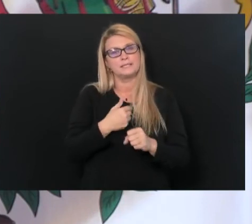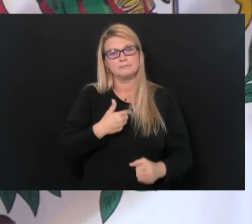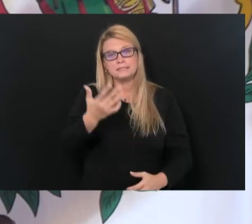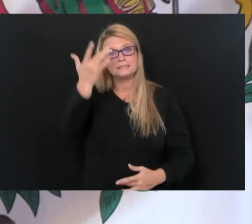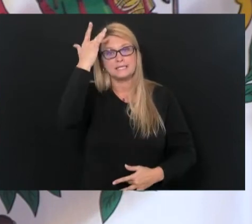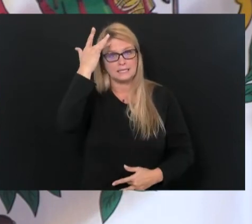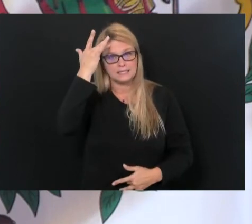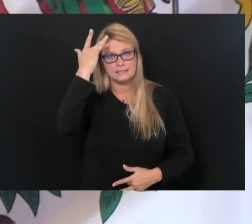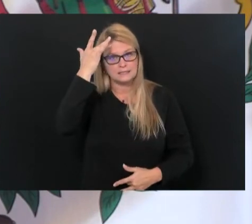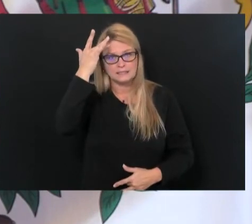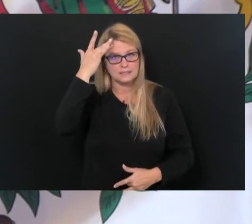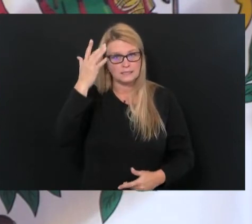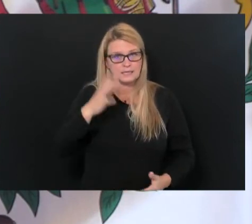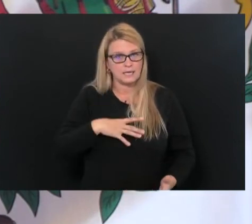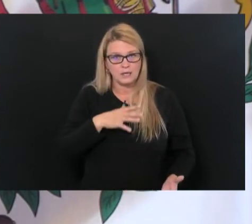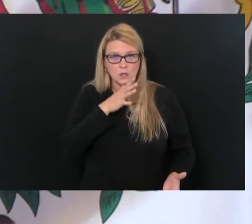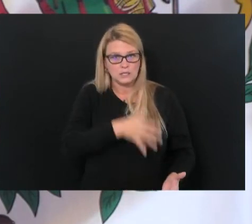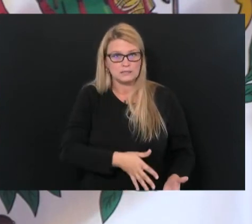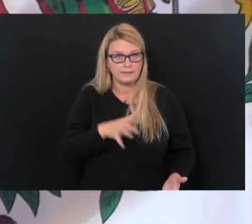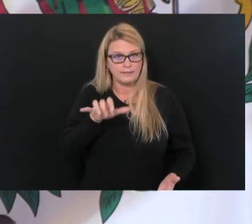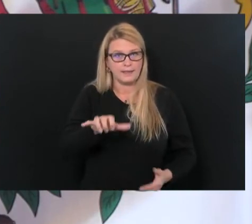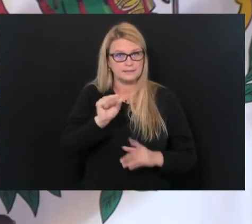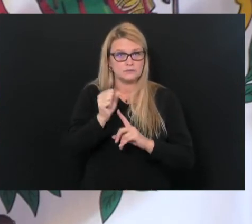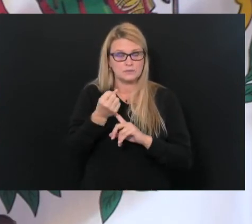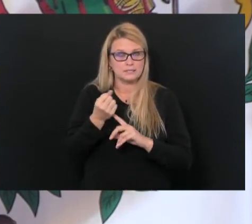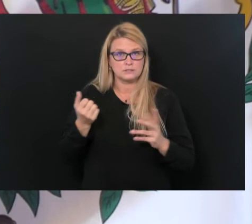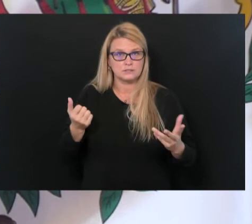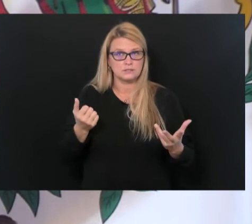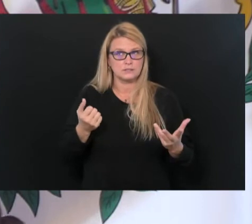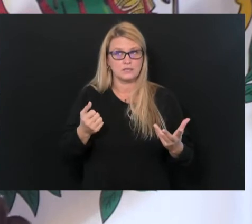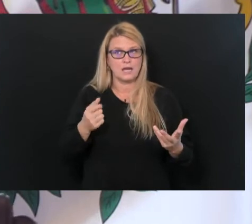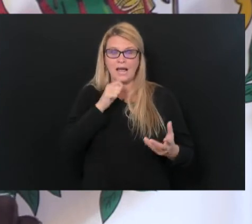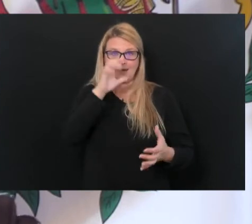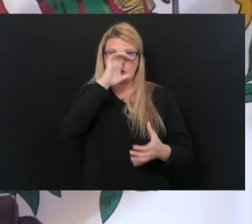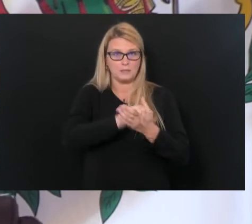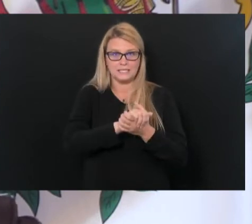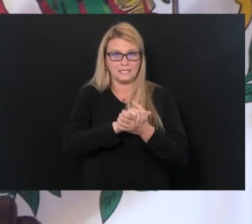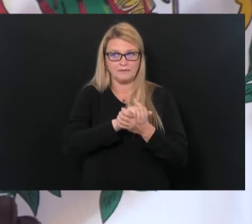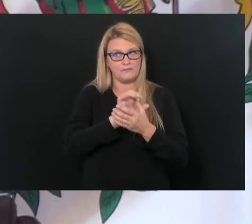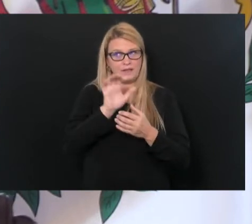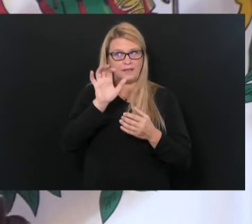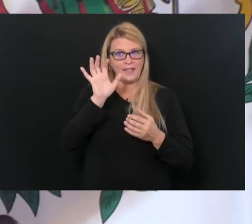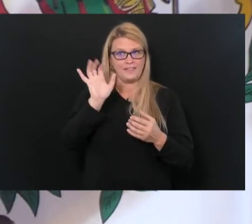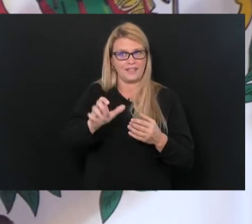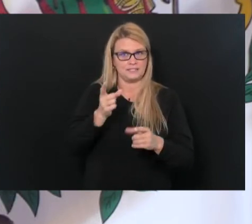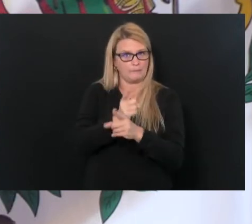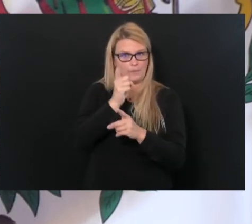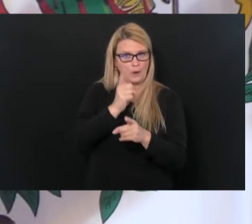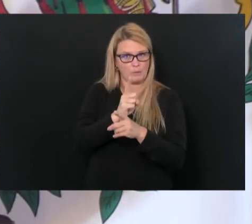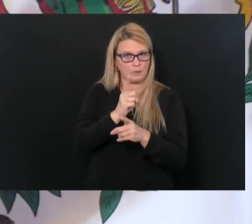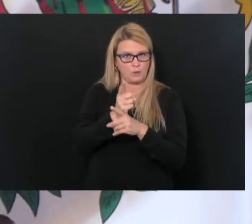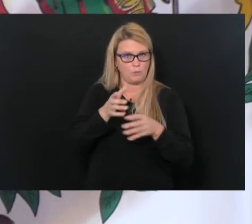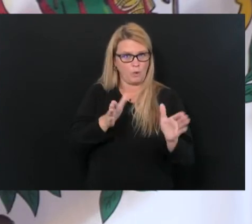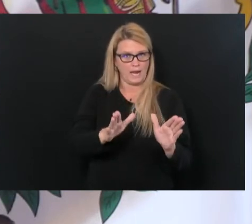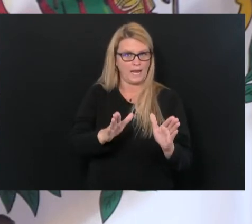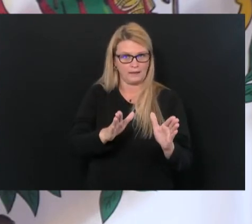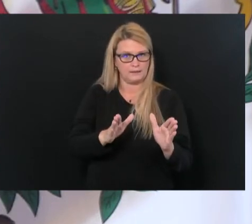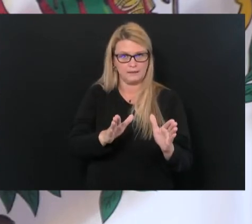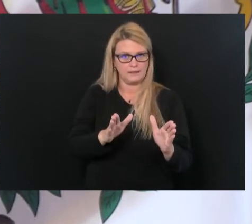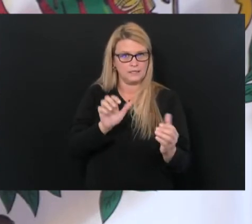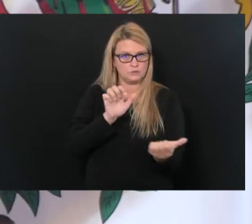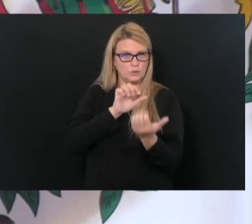truth, because we got a lot of people really, really hurting. I don't believe in that politics stuff. I absolutely believe that we should be doing the